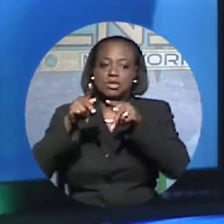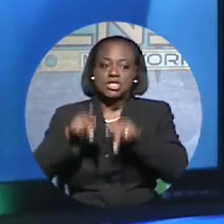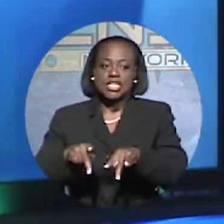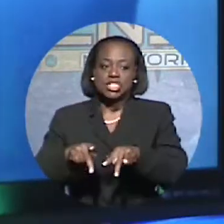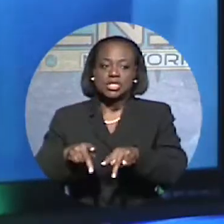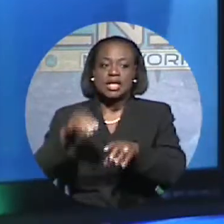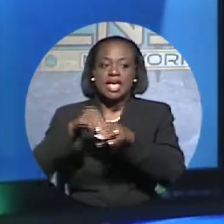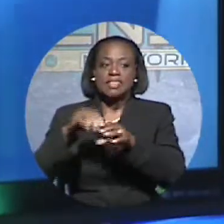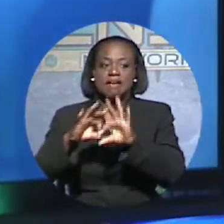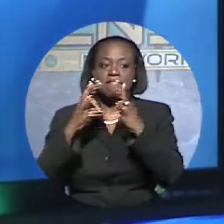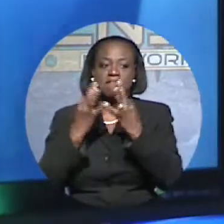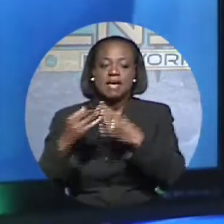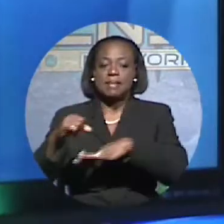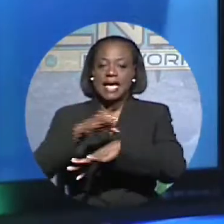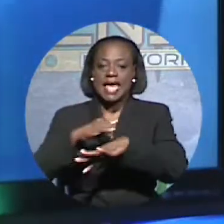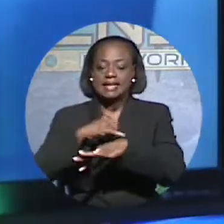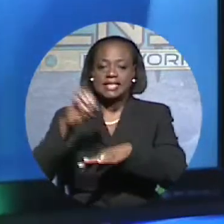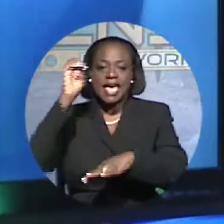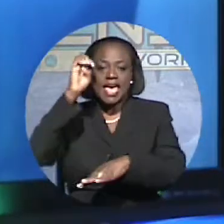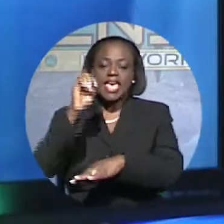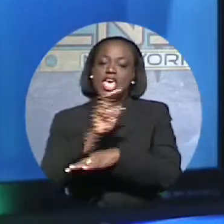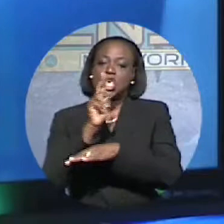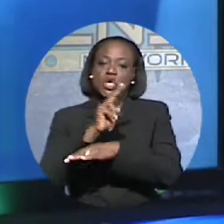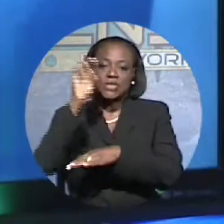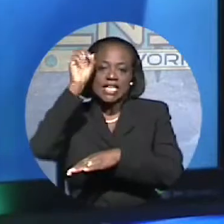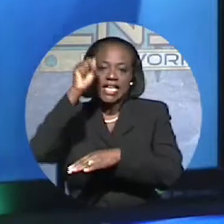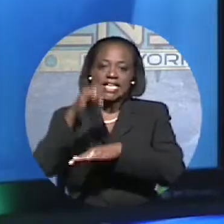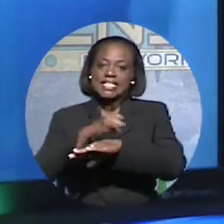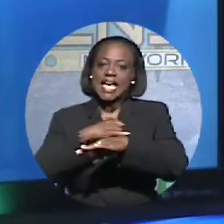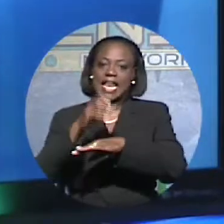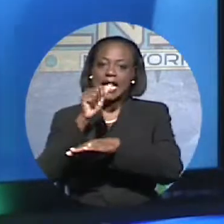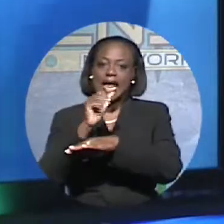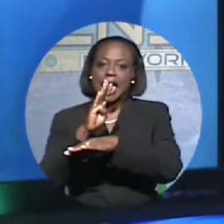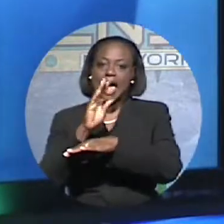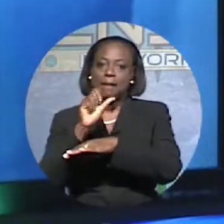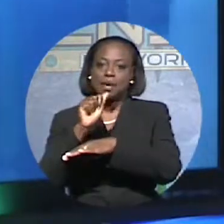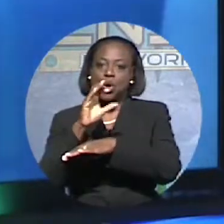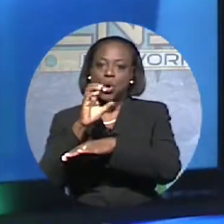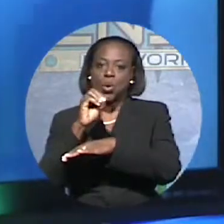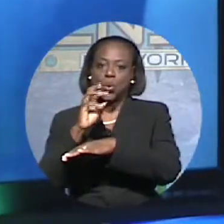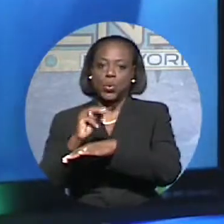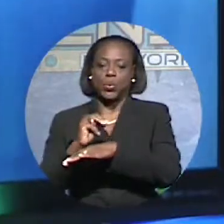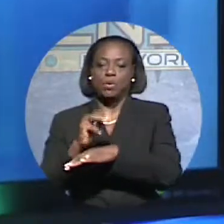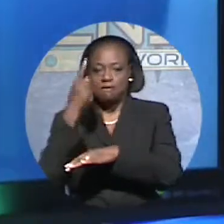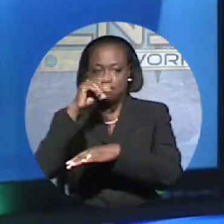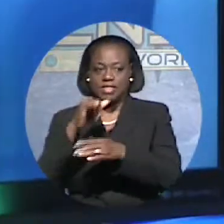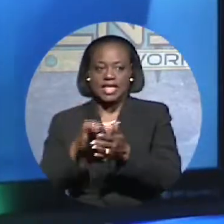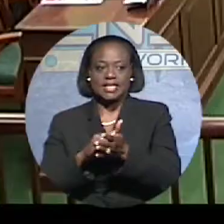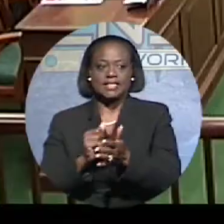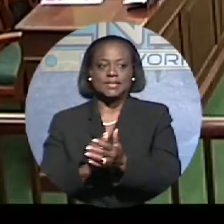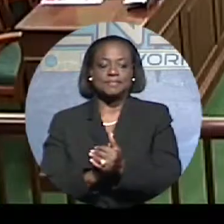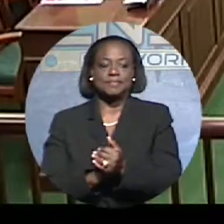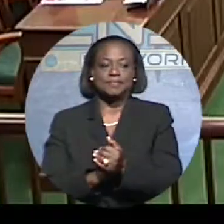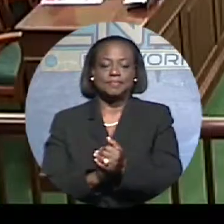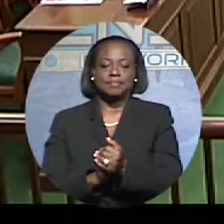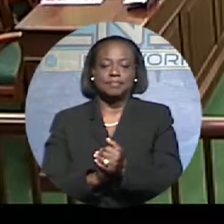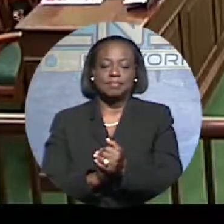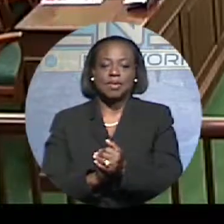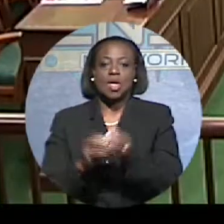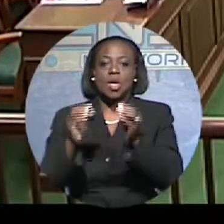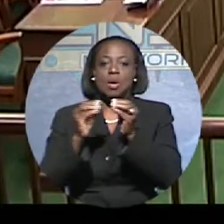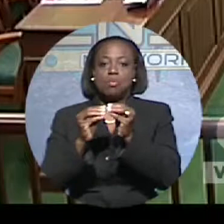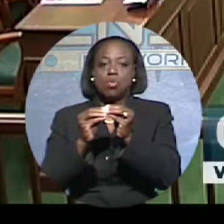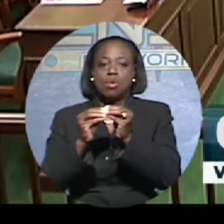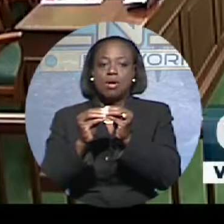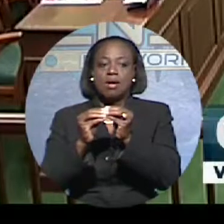to showcase the growth taking place and to highlight the possibilities. Our Carla Palmer has more. Of the House